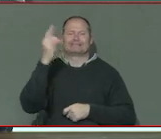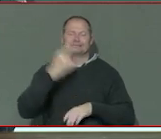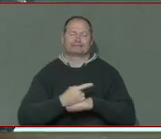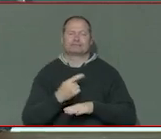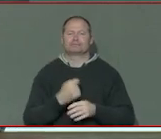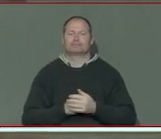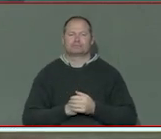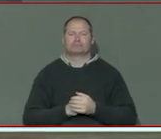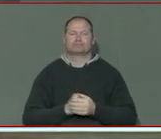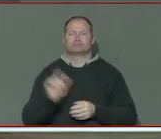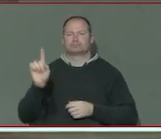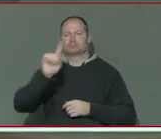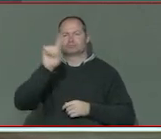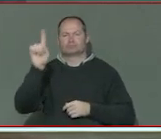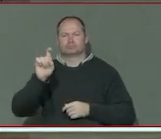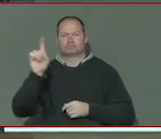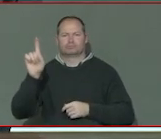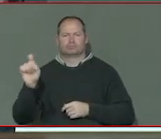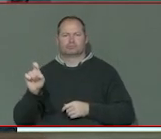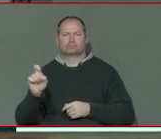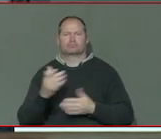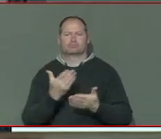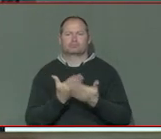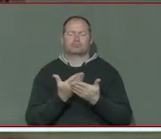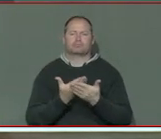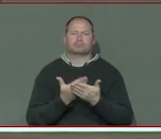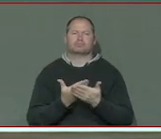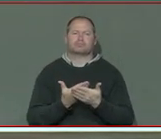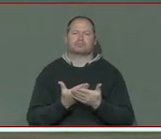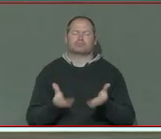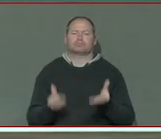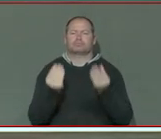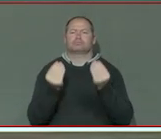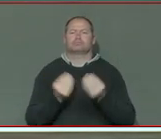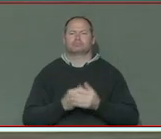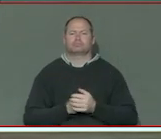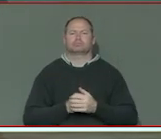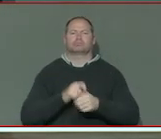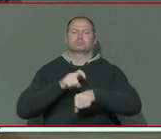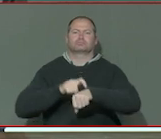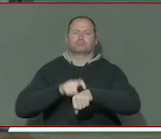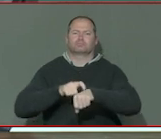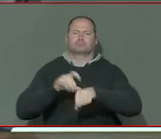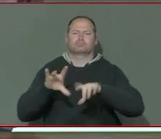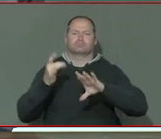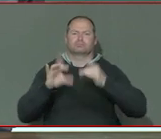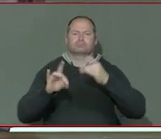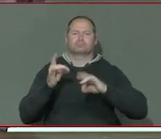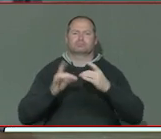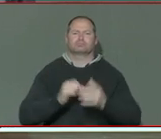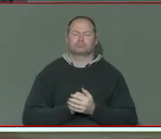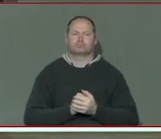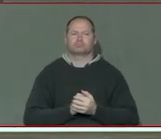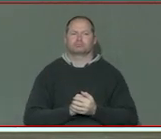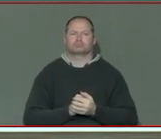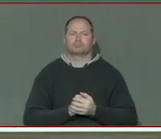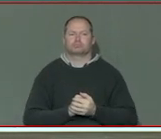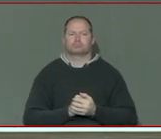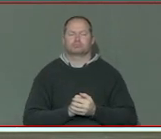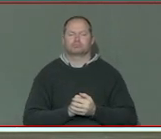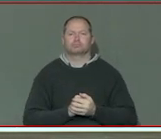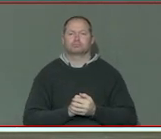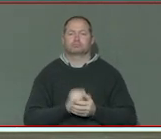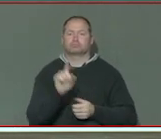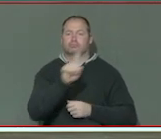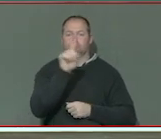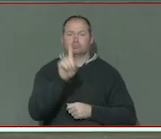that they ask with the debtors age analysis, with the age analysis. All right, any